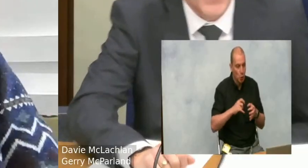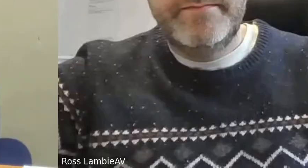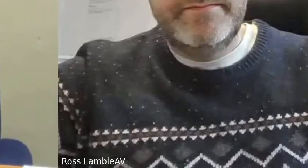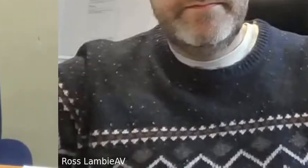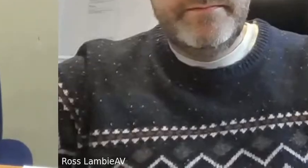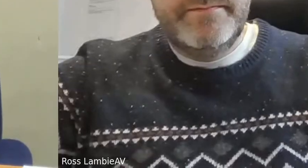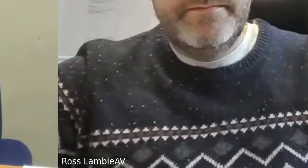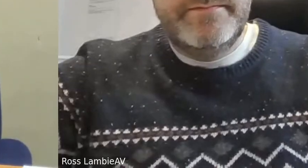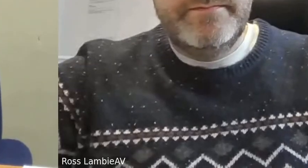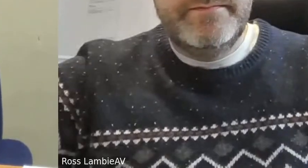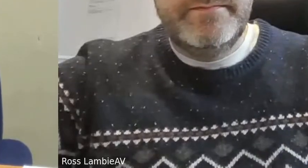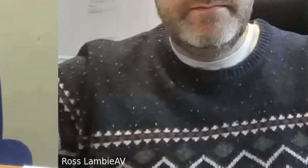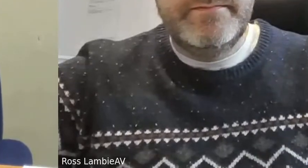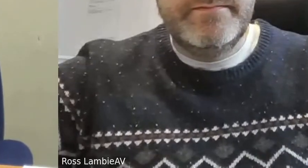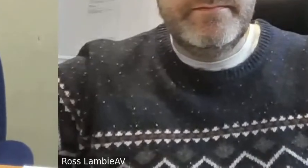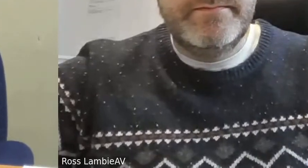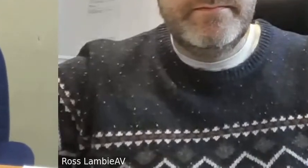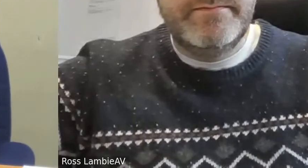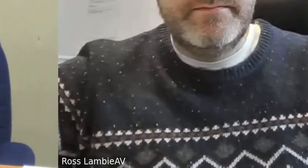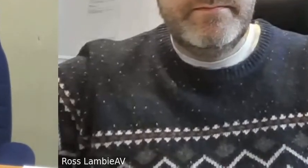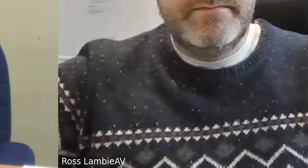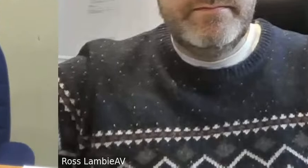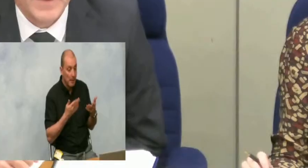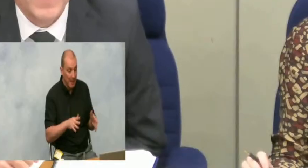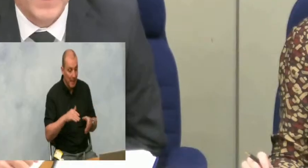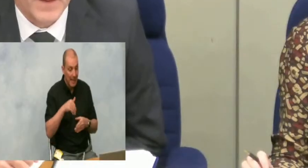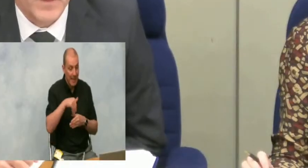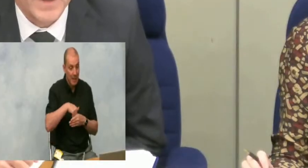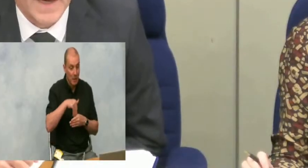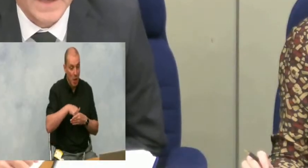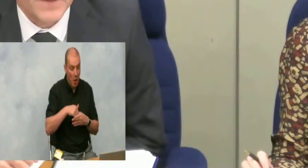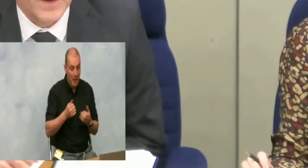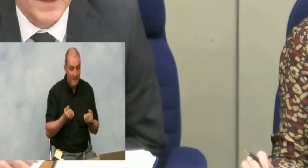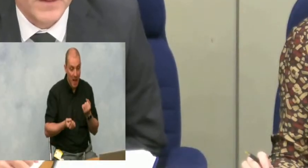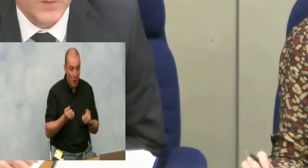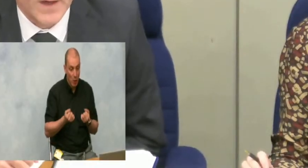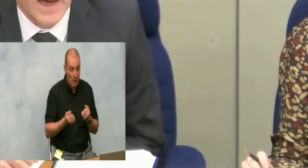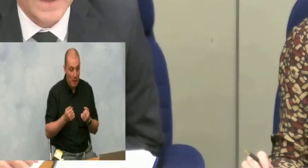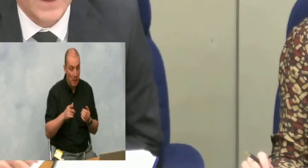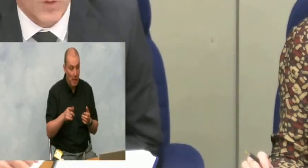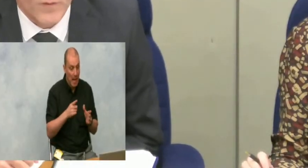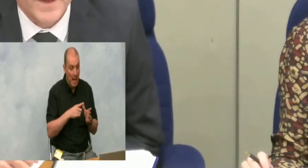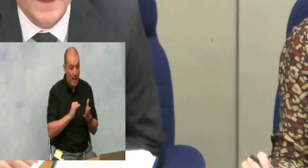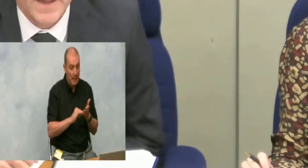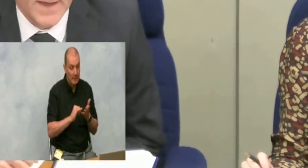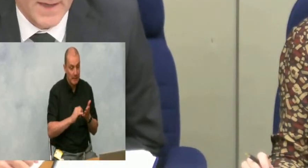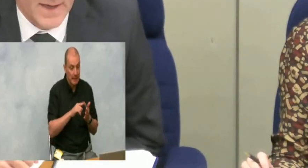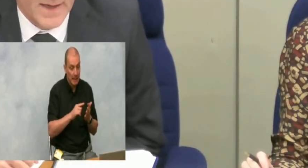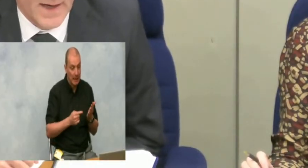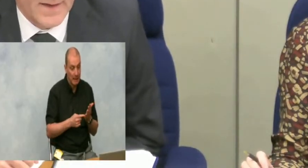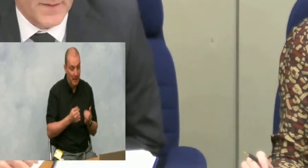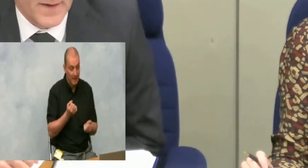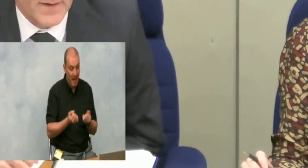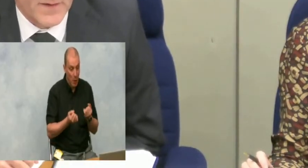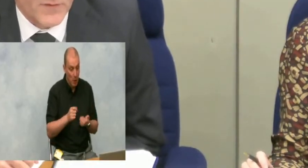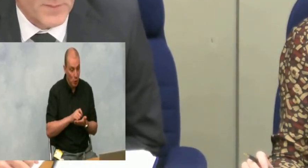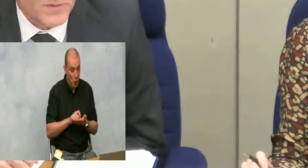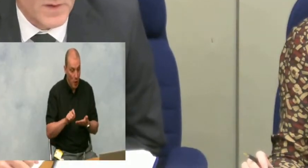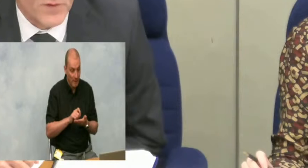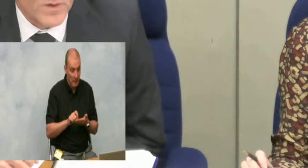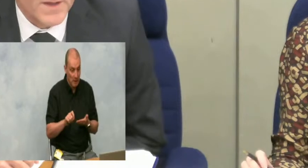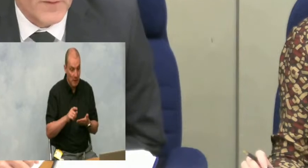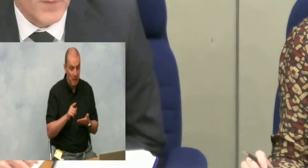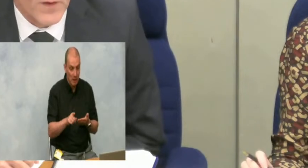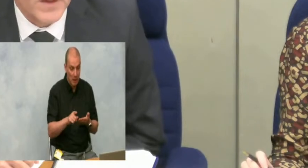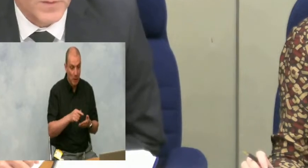Thank you. We didn't have an internal valuation in terms of a redevelopment. There was an asset valuation for it as an office, and I think the rate per square